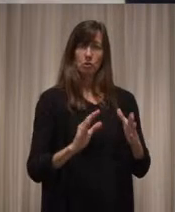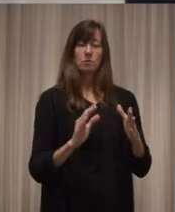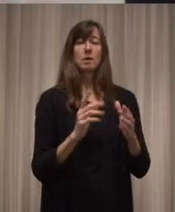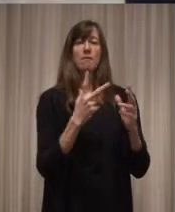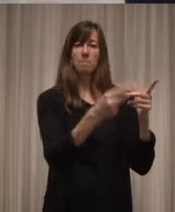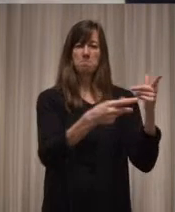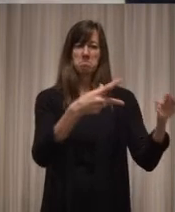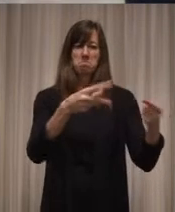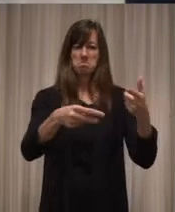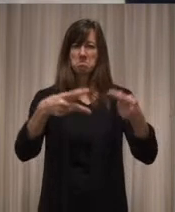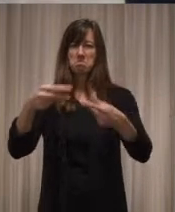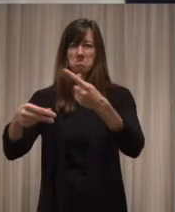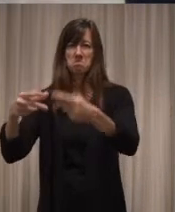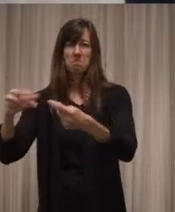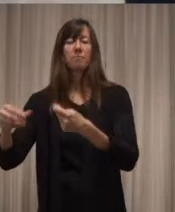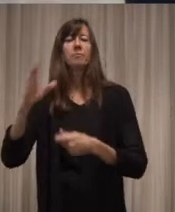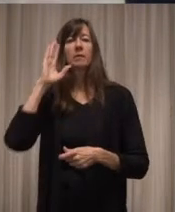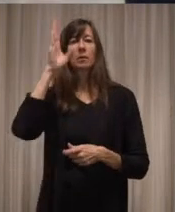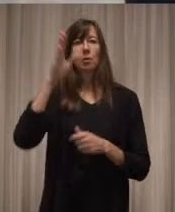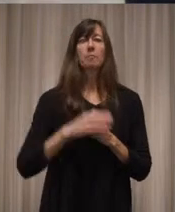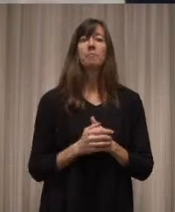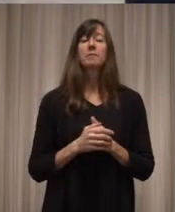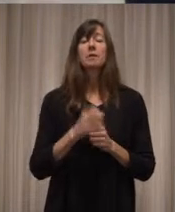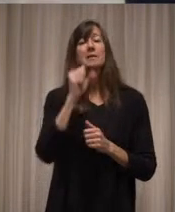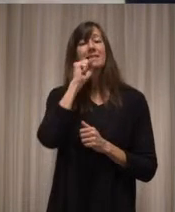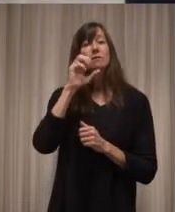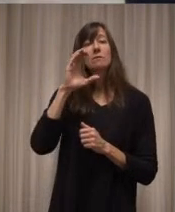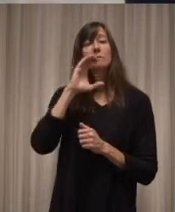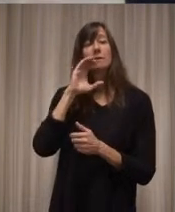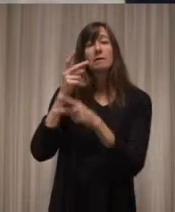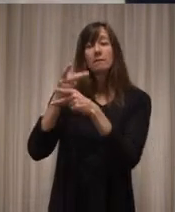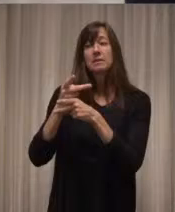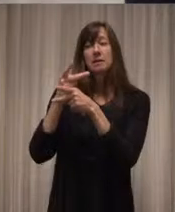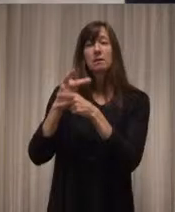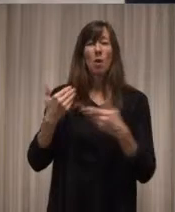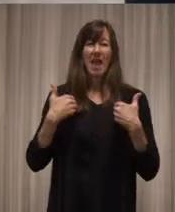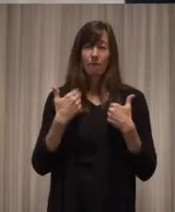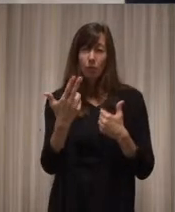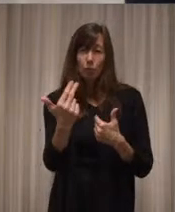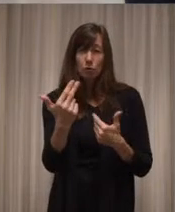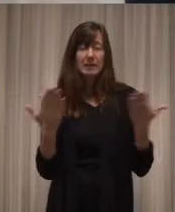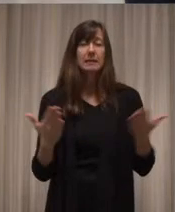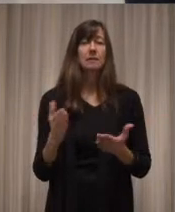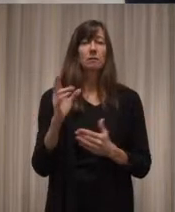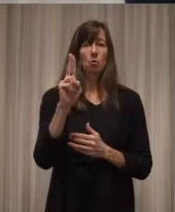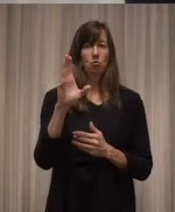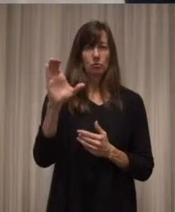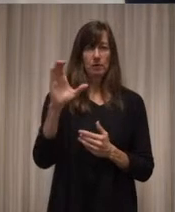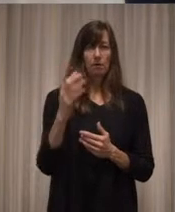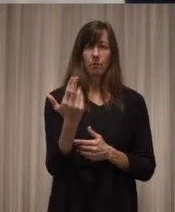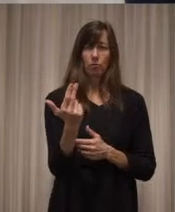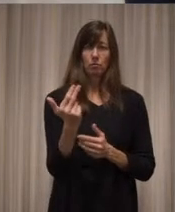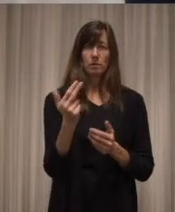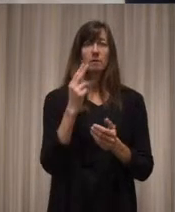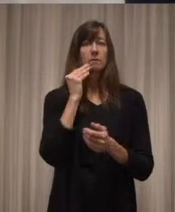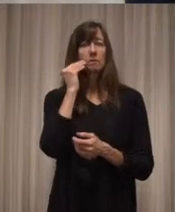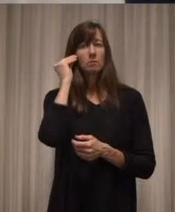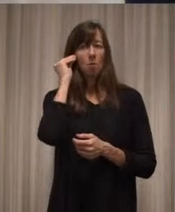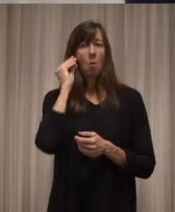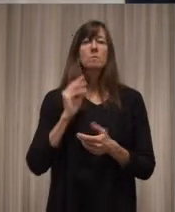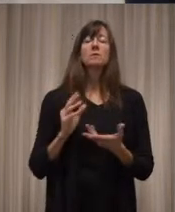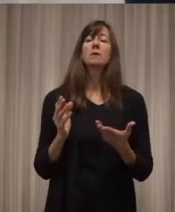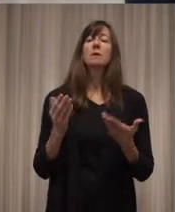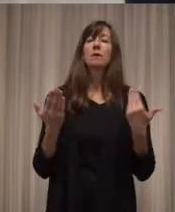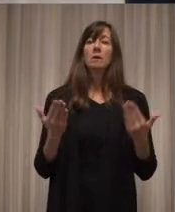long-term senior care facilities in the county, we have 13 of them. They will be receiving, the workers and residents will be receiving